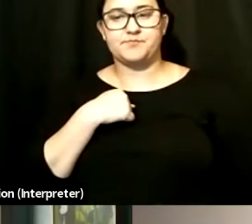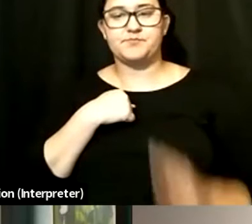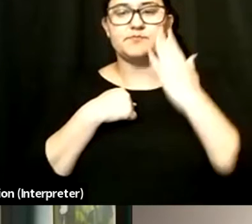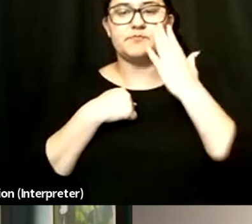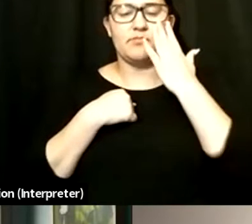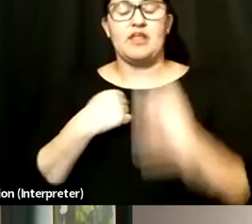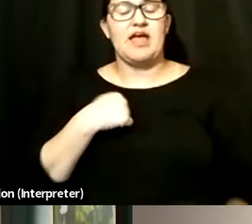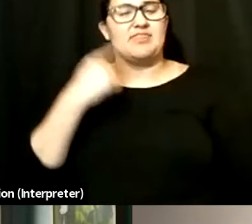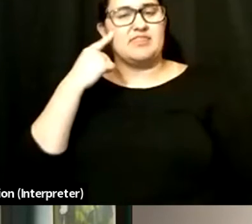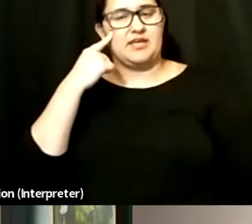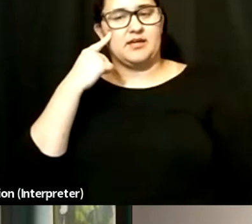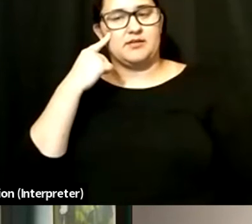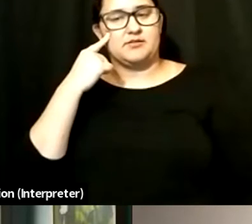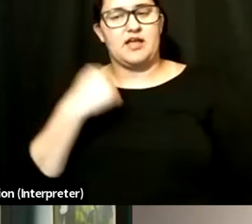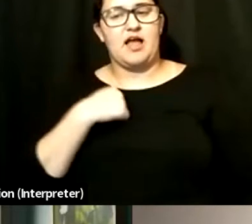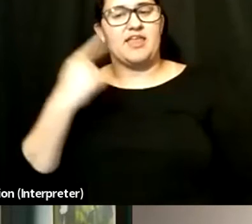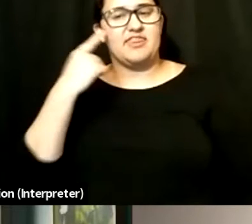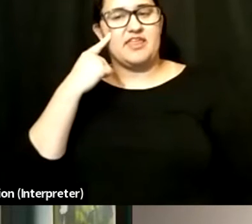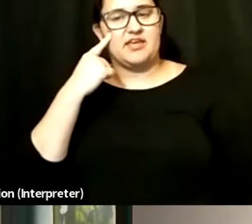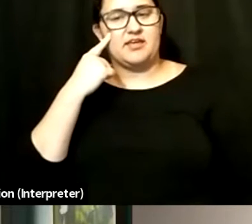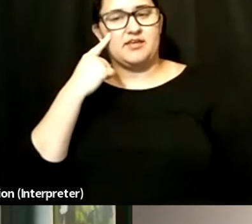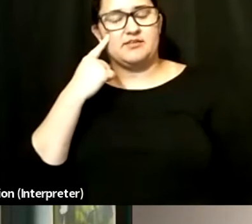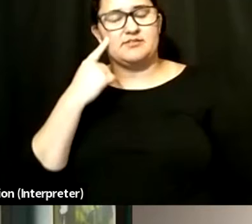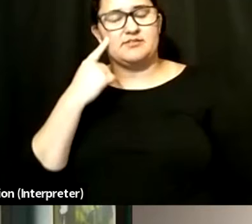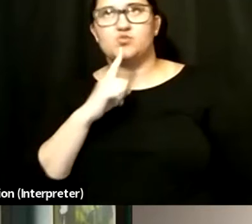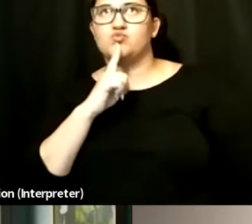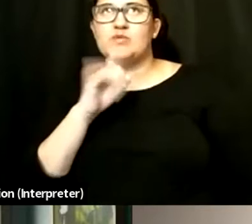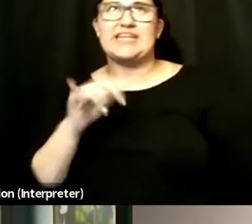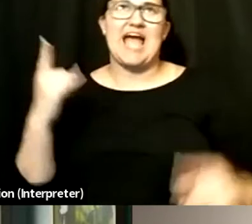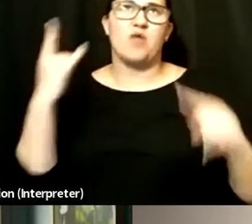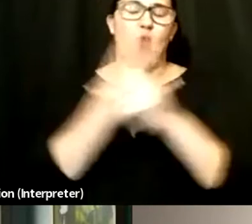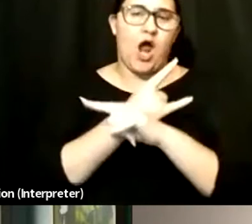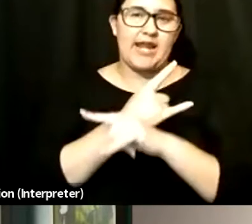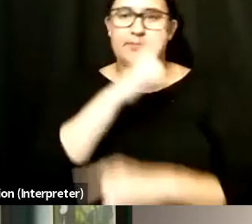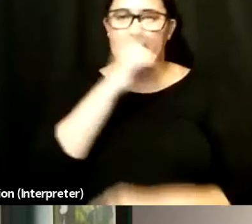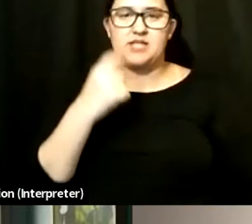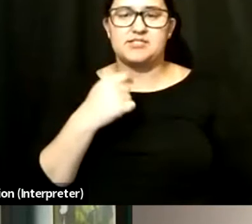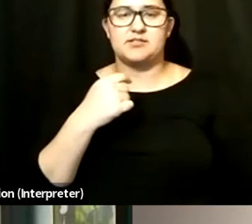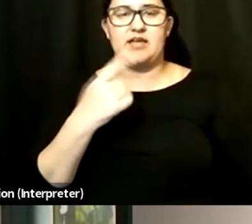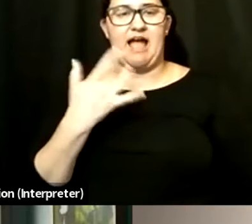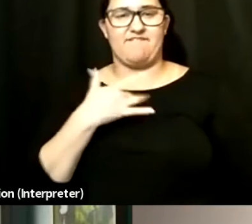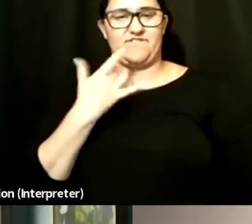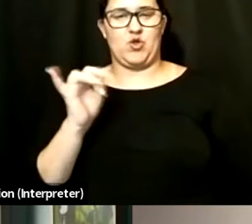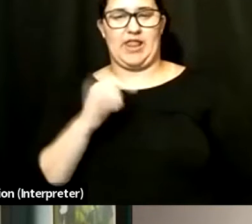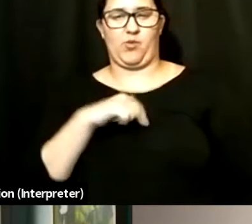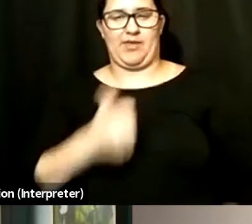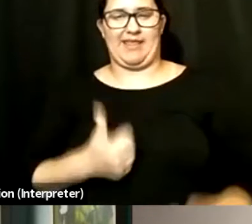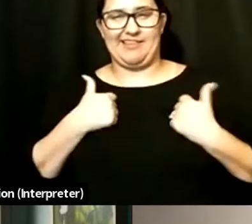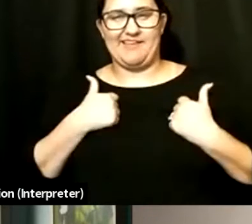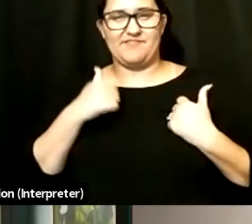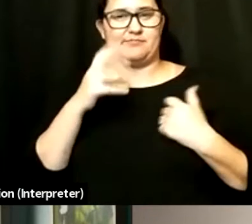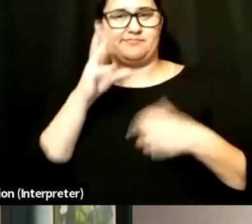I think it's sort of ironic, because I feel like we live in this situation